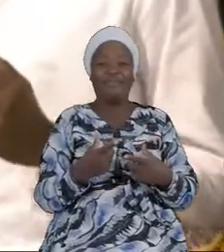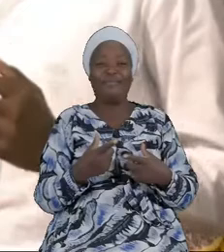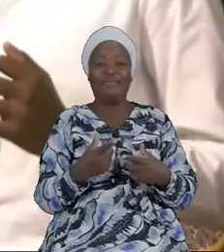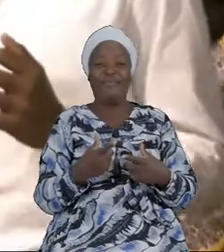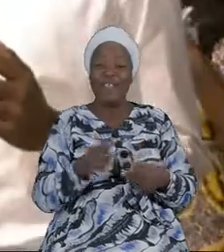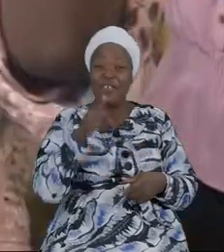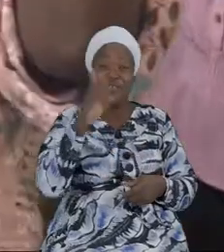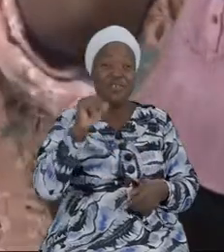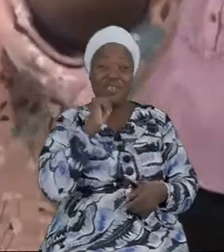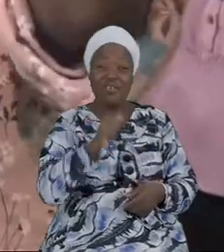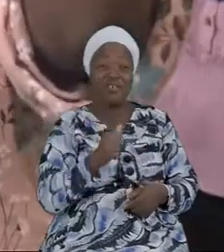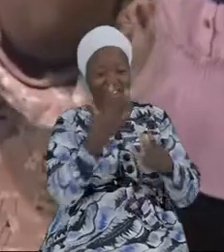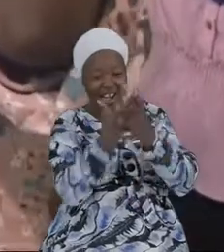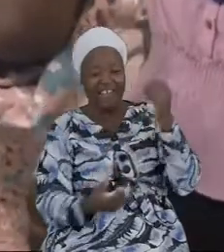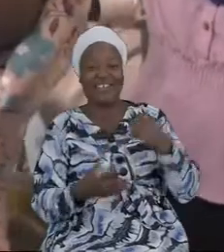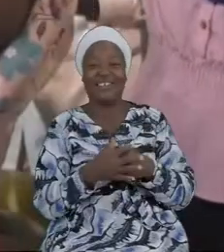You will not lack.